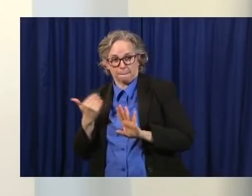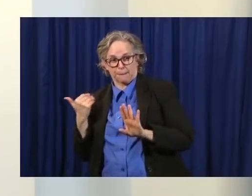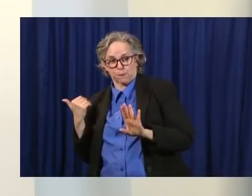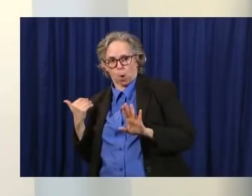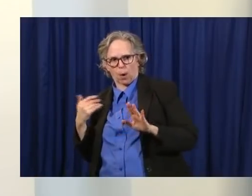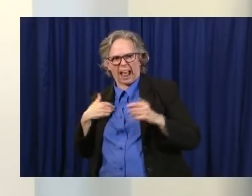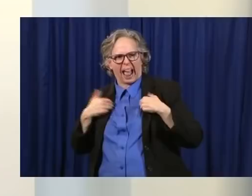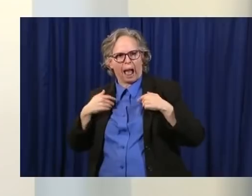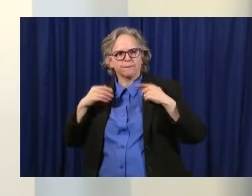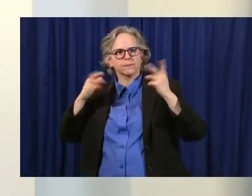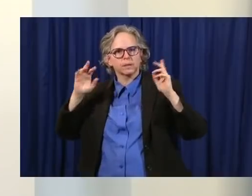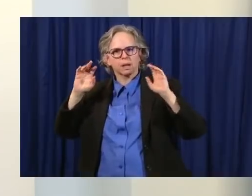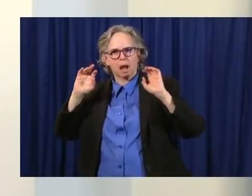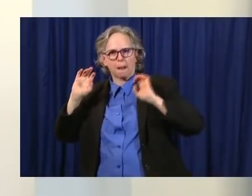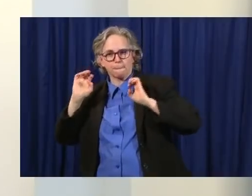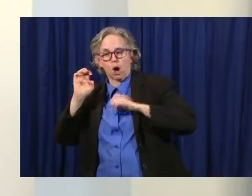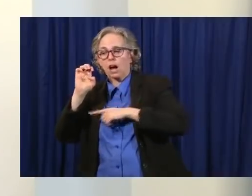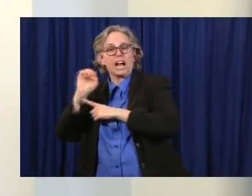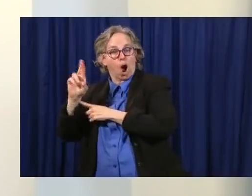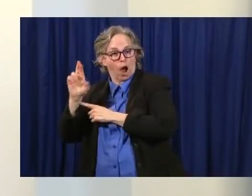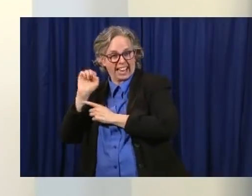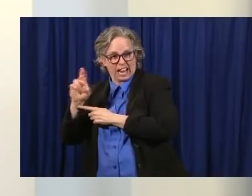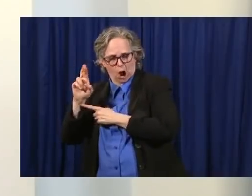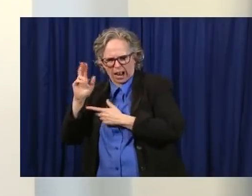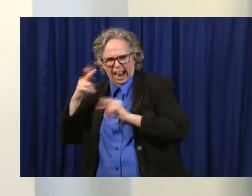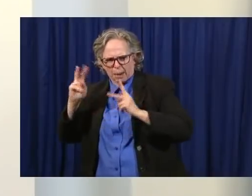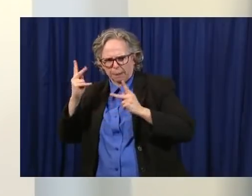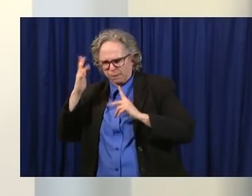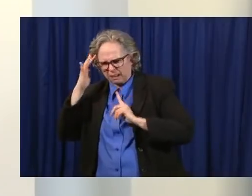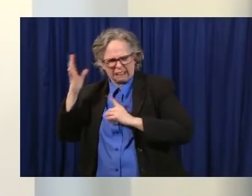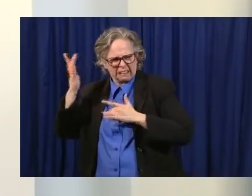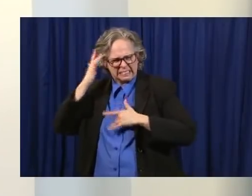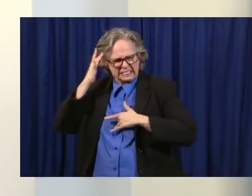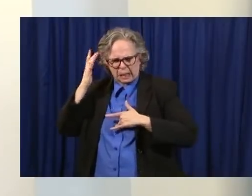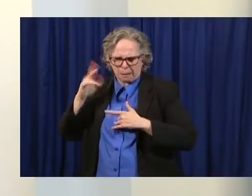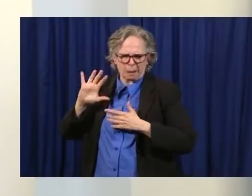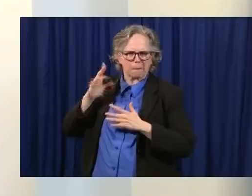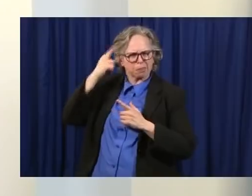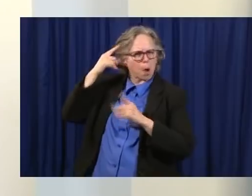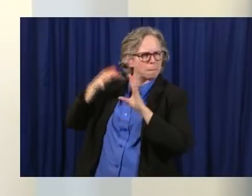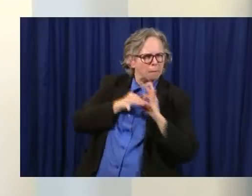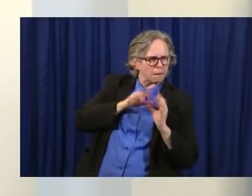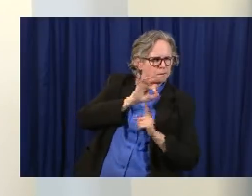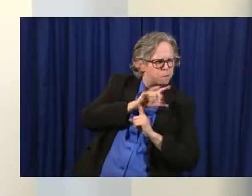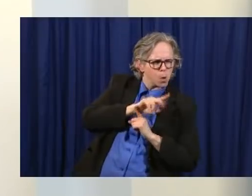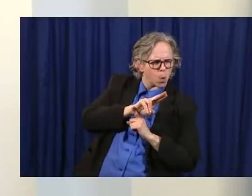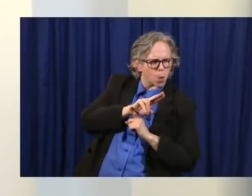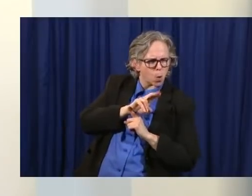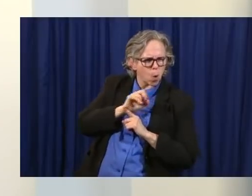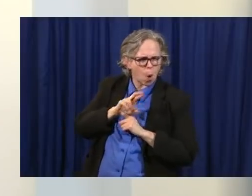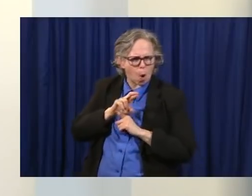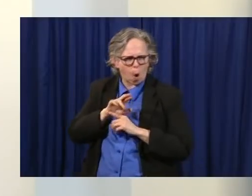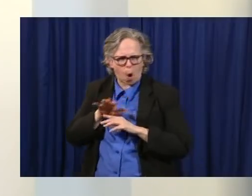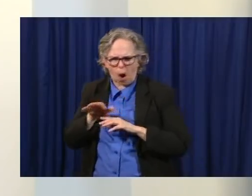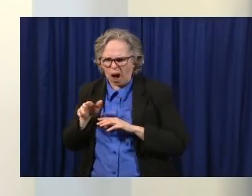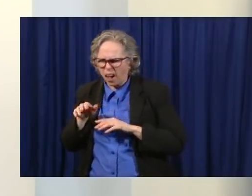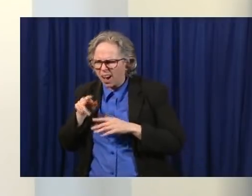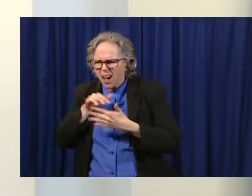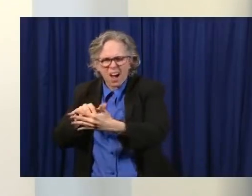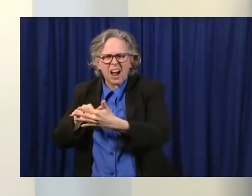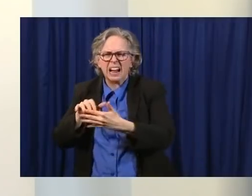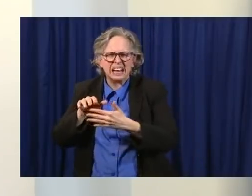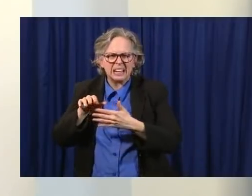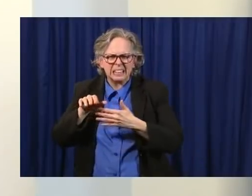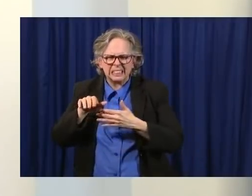on influenza-like illnesses. We're looking at deaths that are excess deaths, that at this time last year, what was our death rates, what